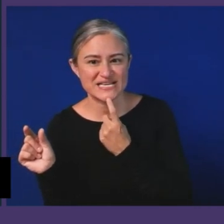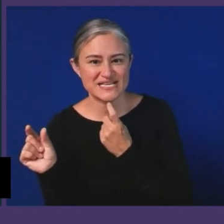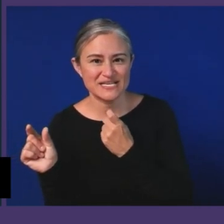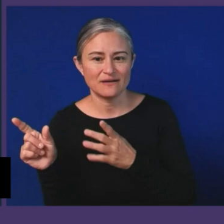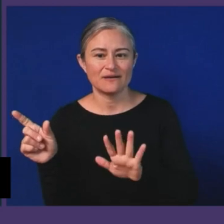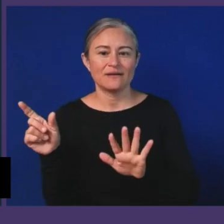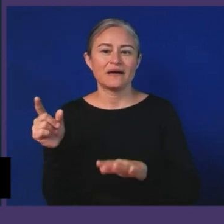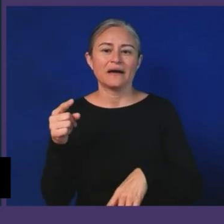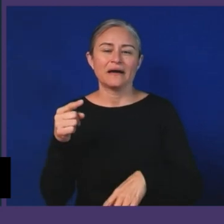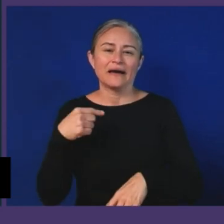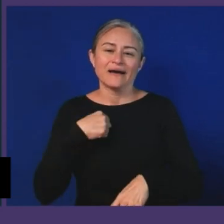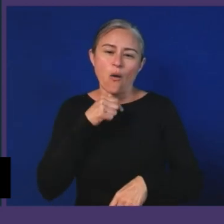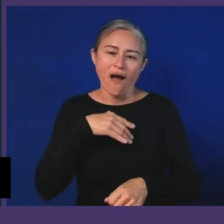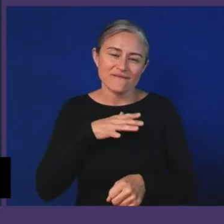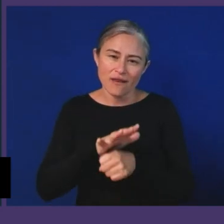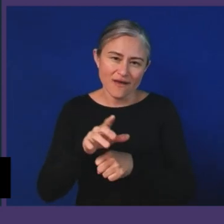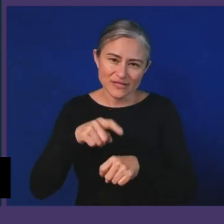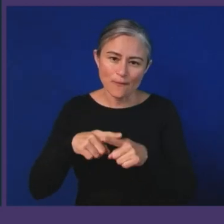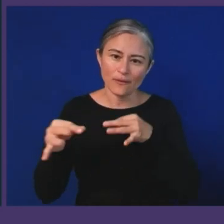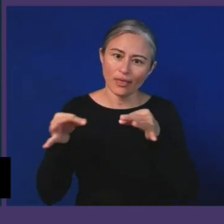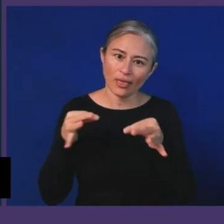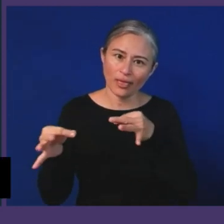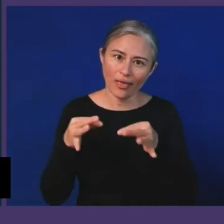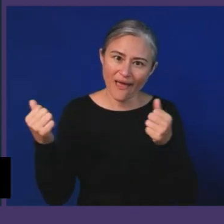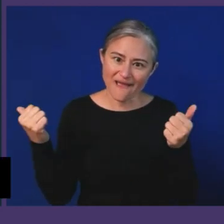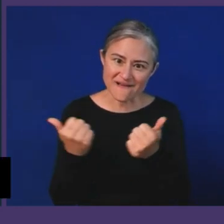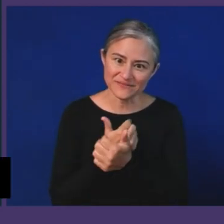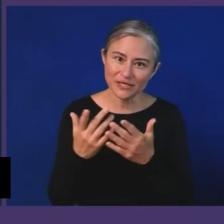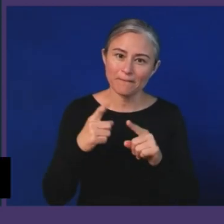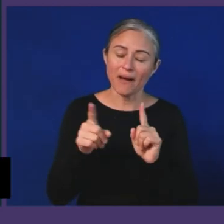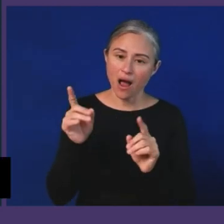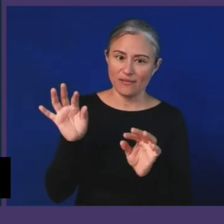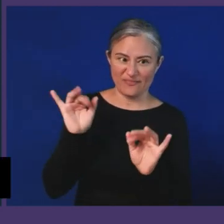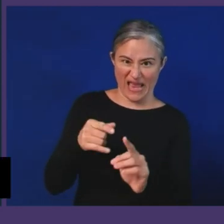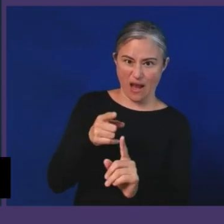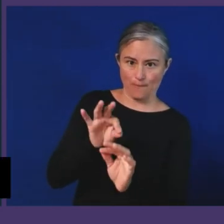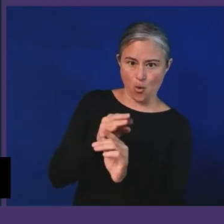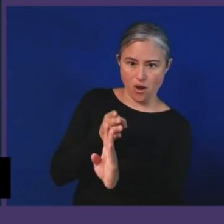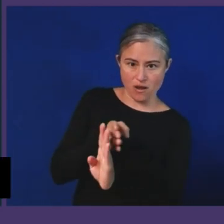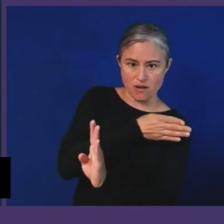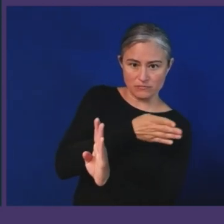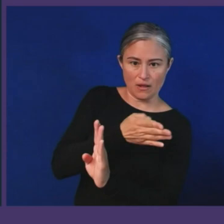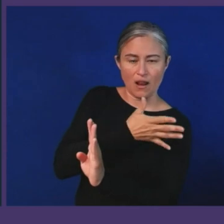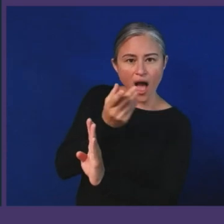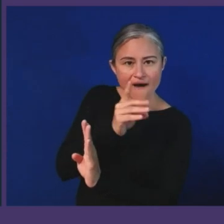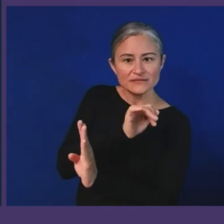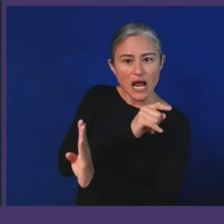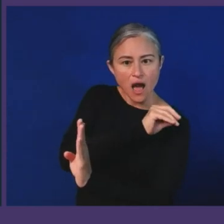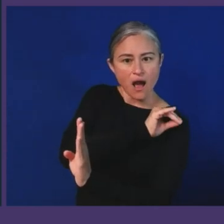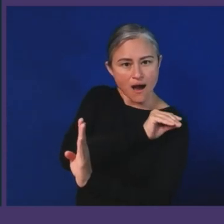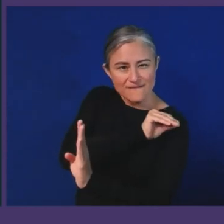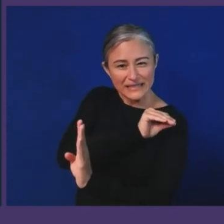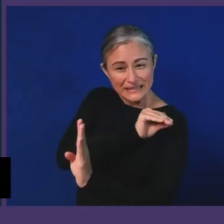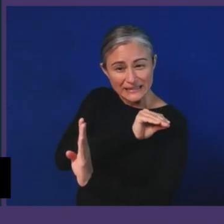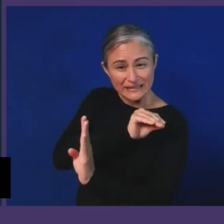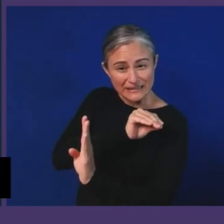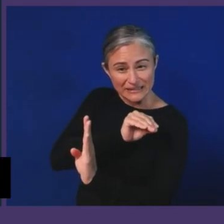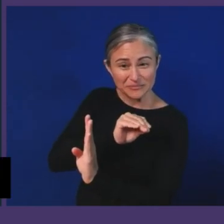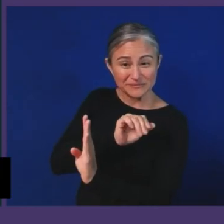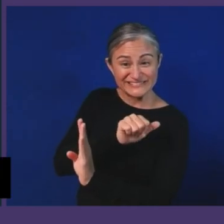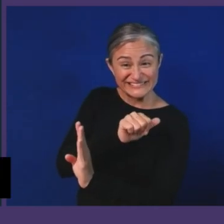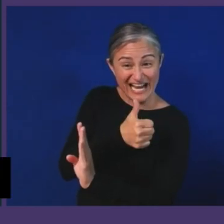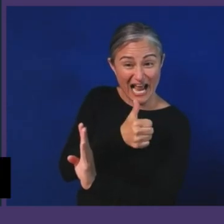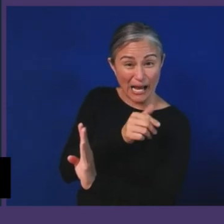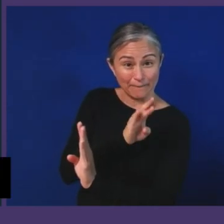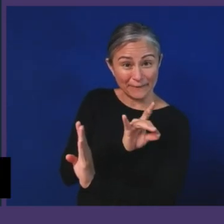is just a large blob of neural net stuff for our purposes, and it's got several 10 billion parameters typically, or something like that. And of course, as you tune